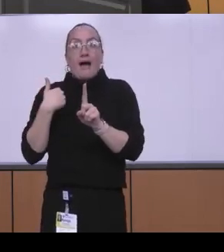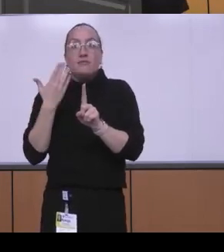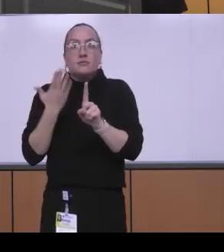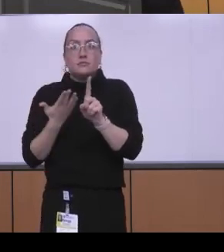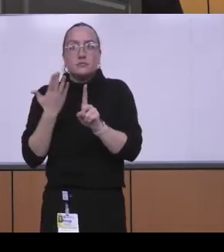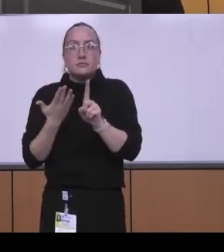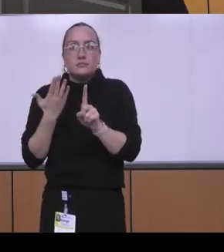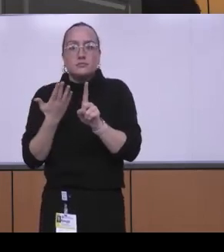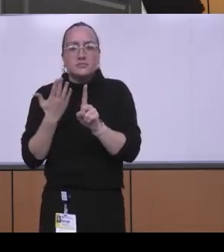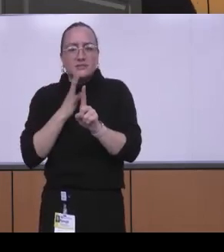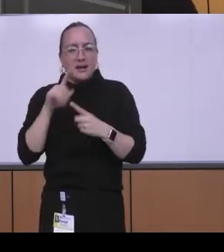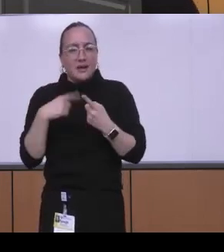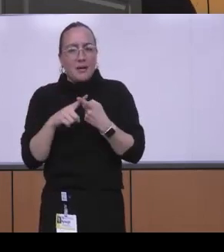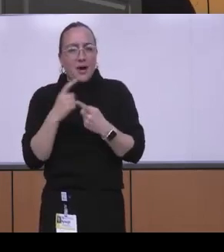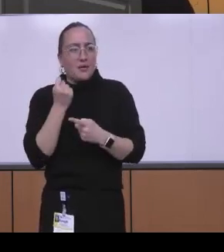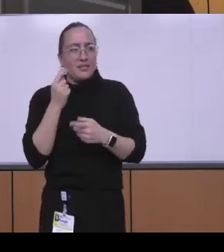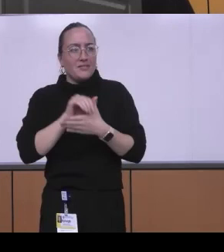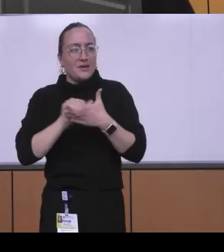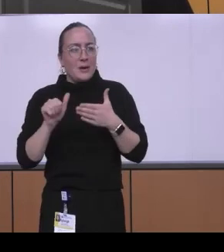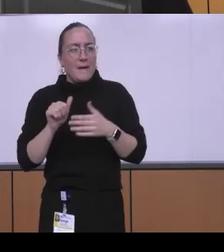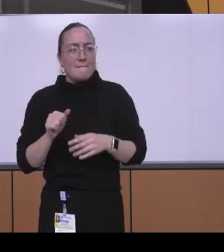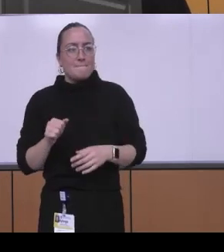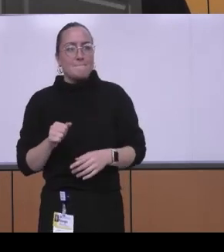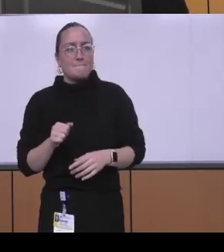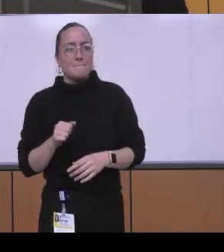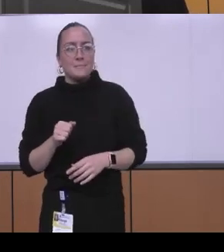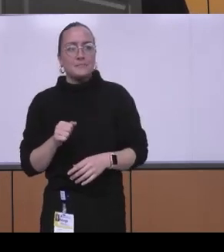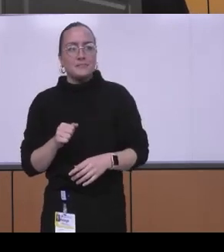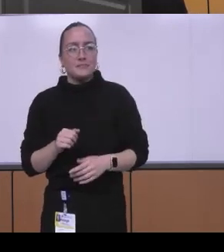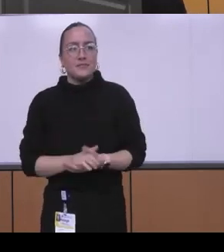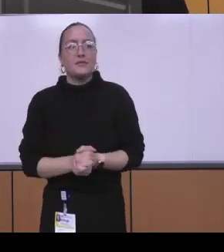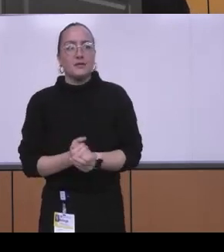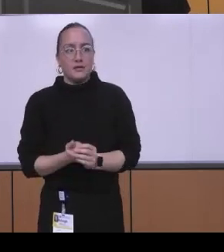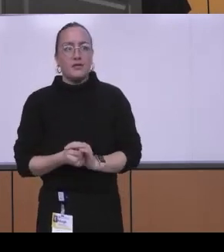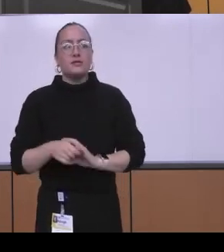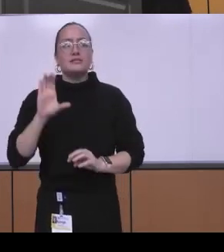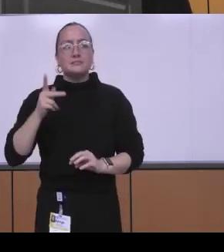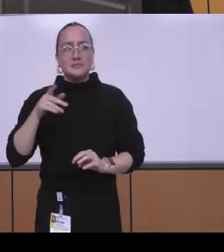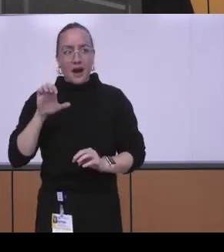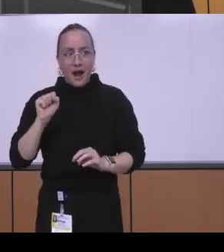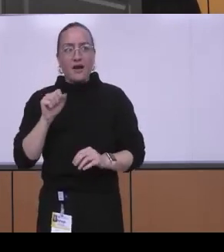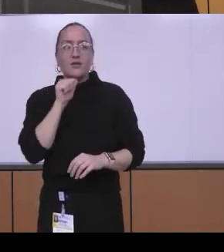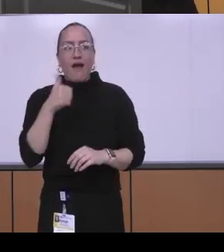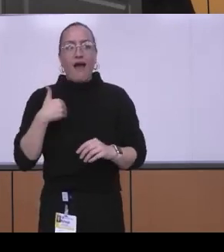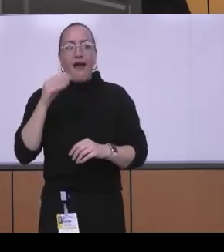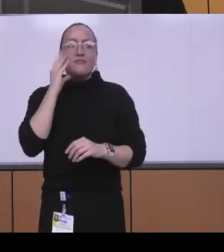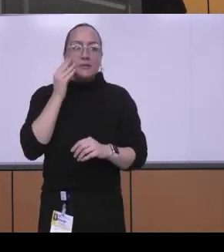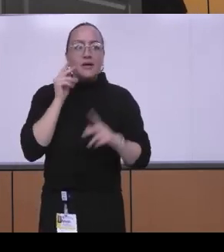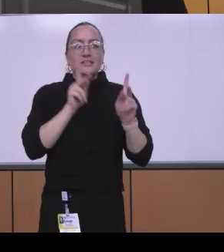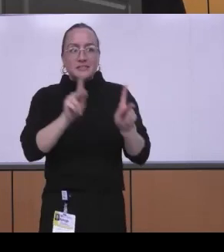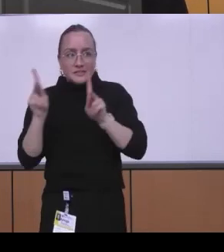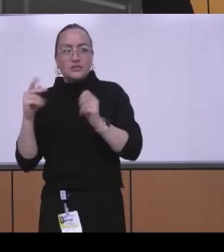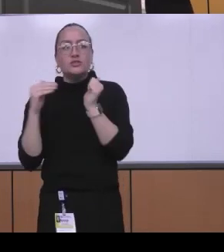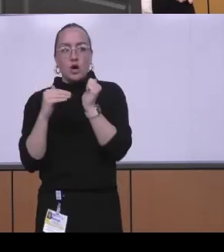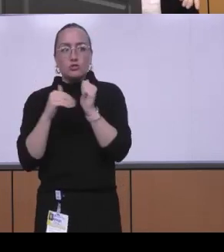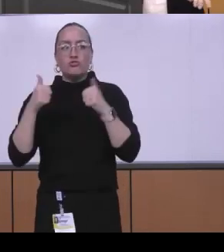York it's 15 now, and having a caseload that's huge. And they don't have the ability to do the things you want them to be doing.